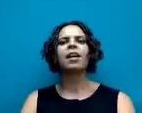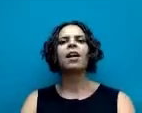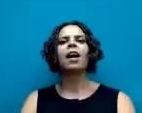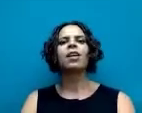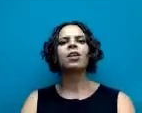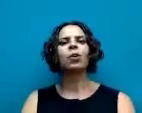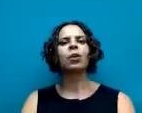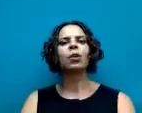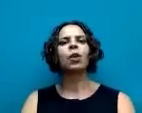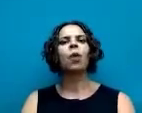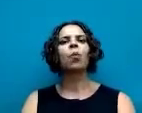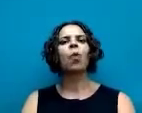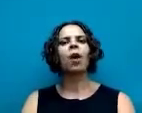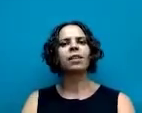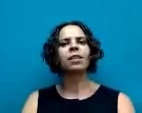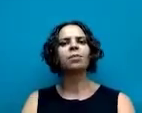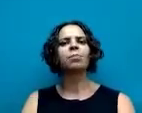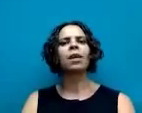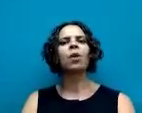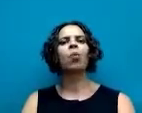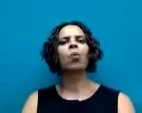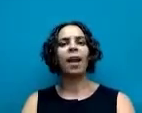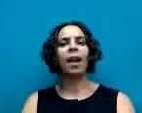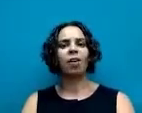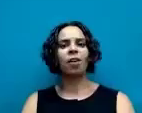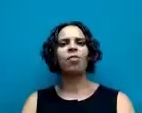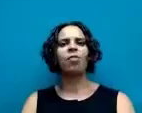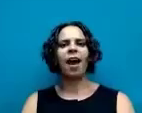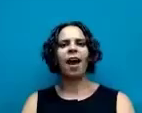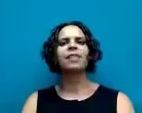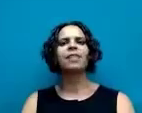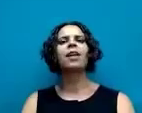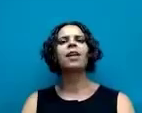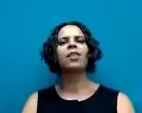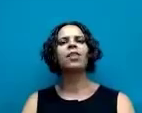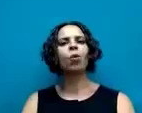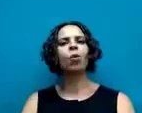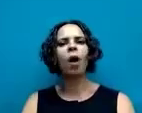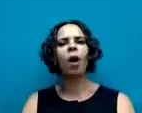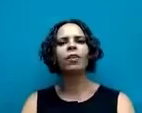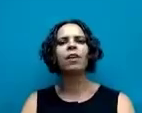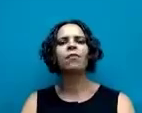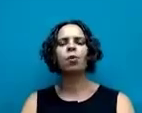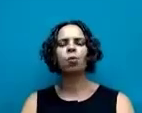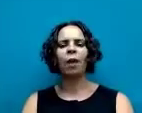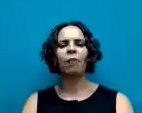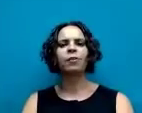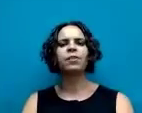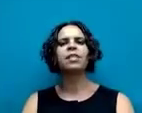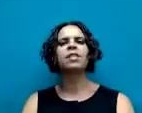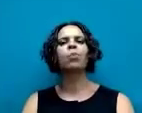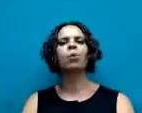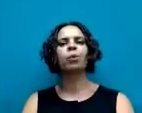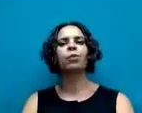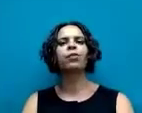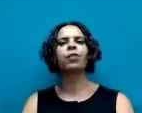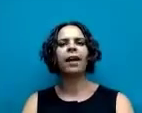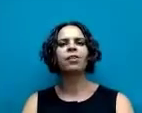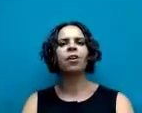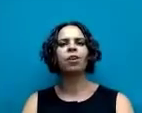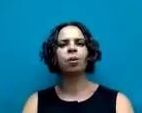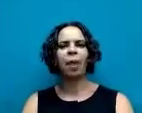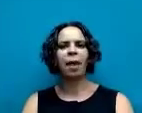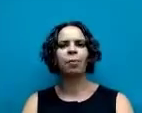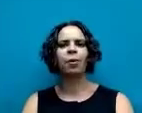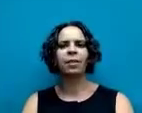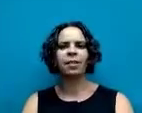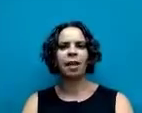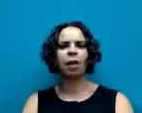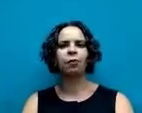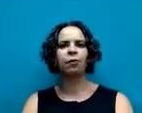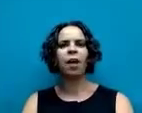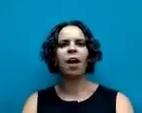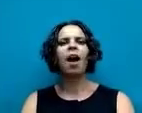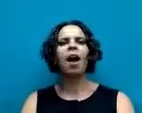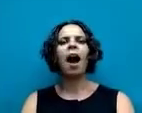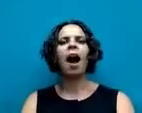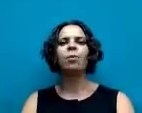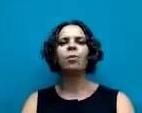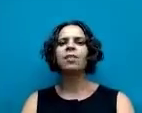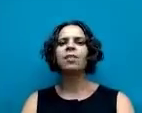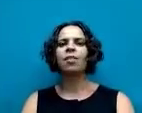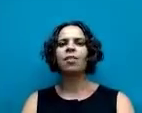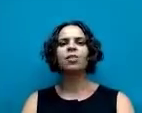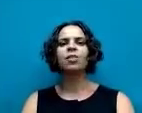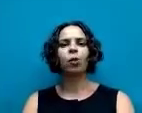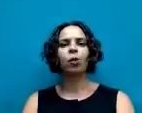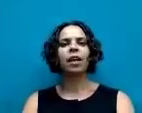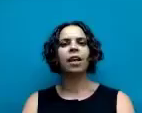list, you'll want to be aware that the quality of your references will reflect on your paper itself.